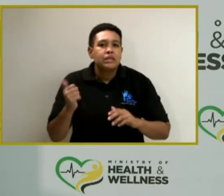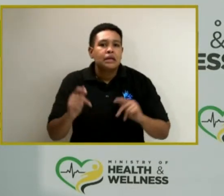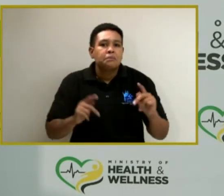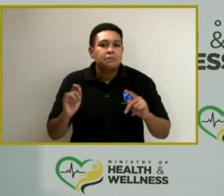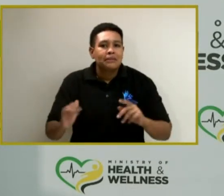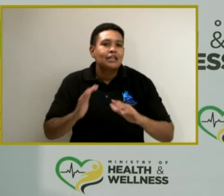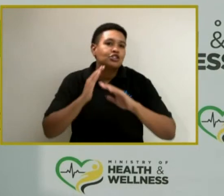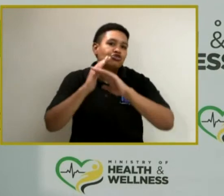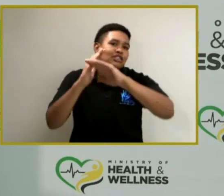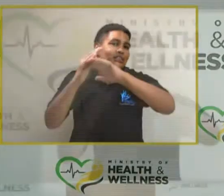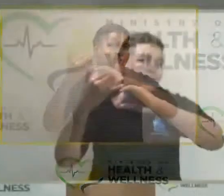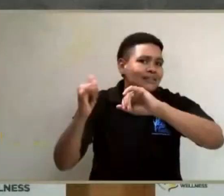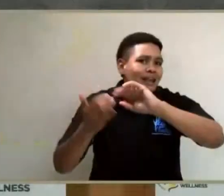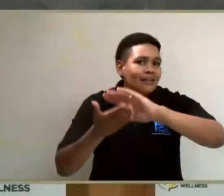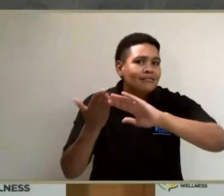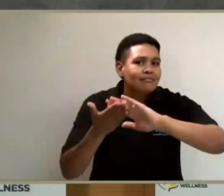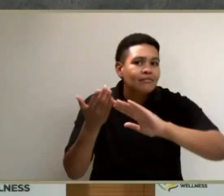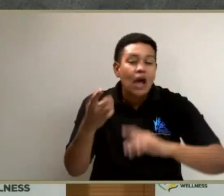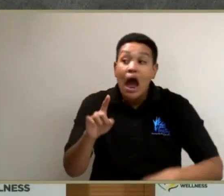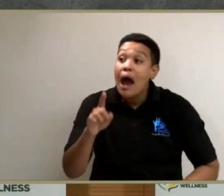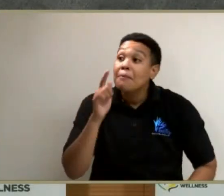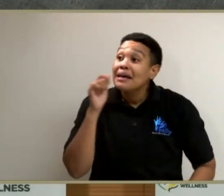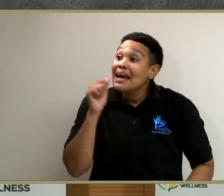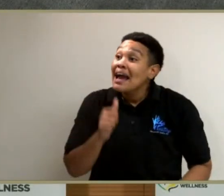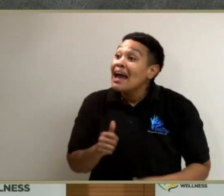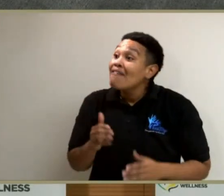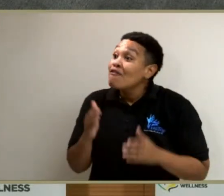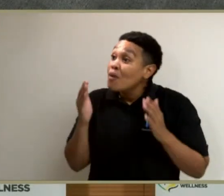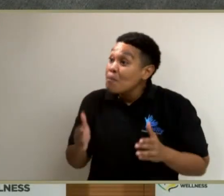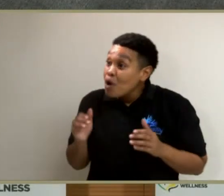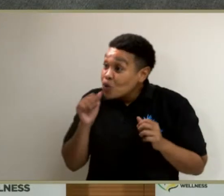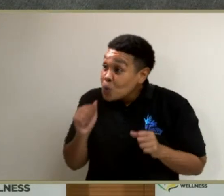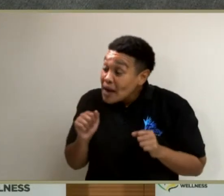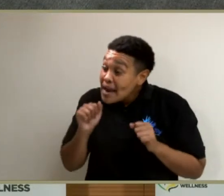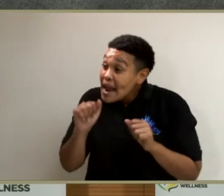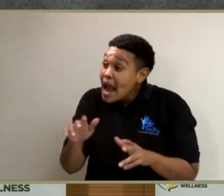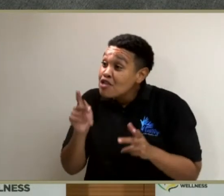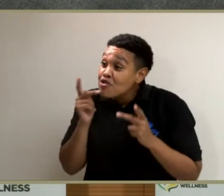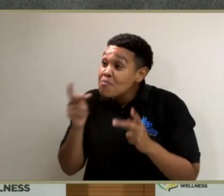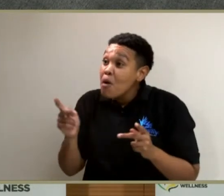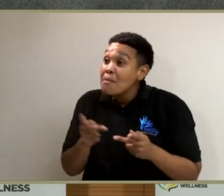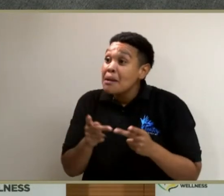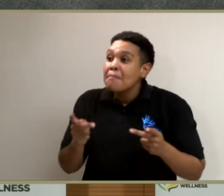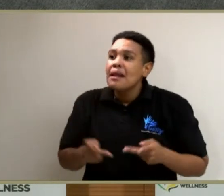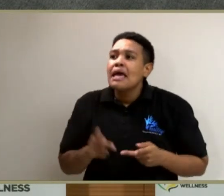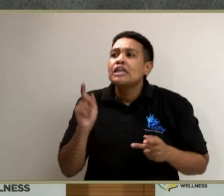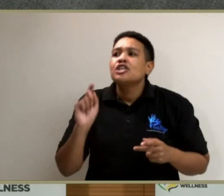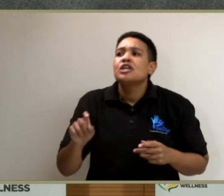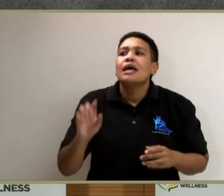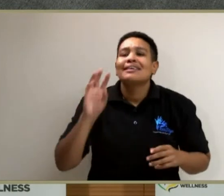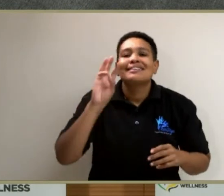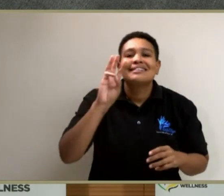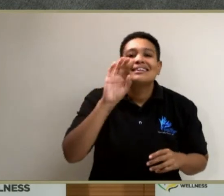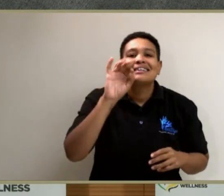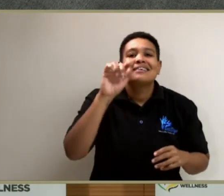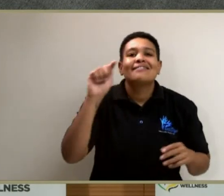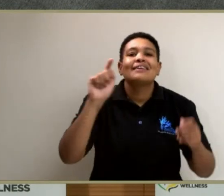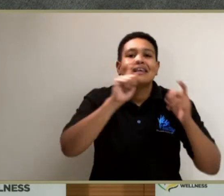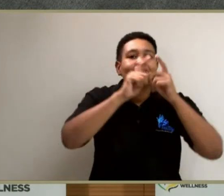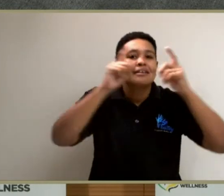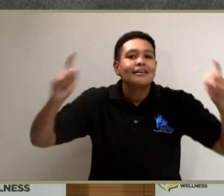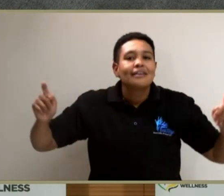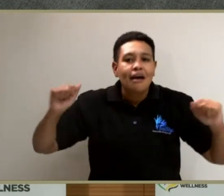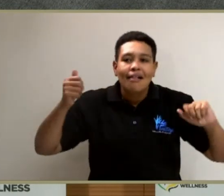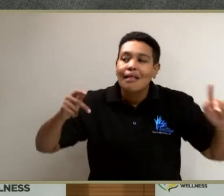restriction that is in place. Each person at a gathering in a public place shall maintain a distance of 6 feet from